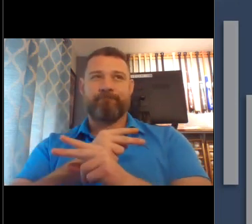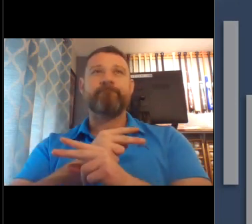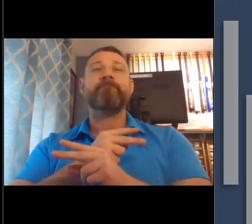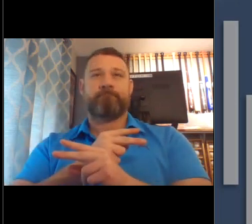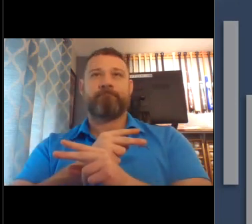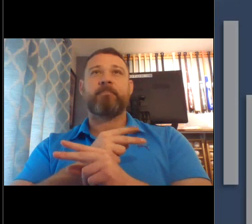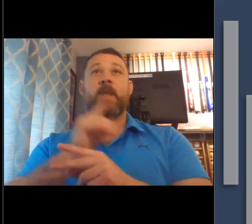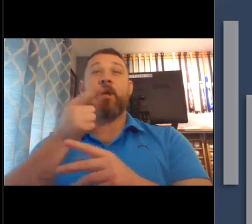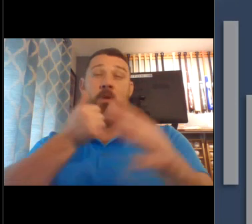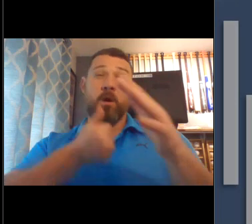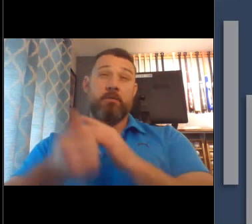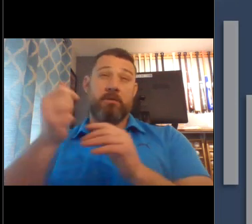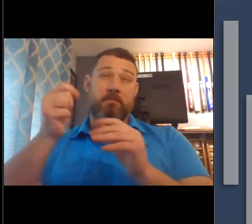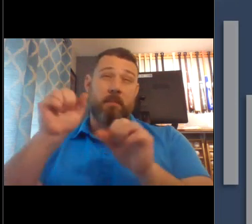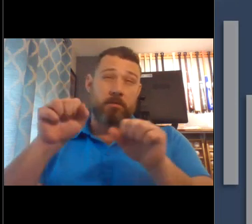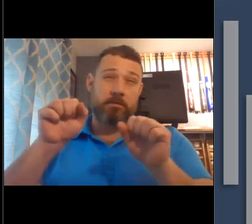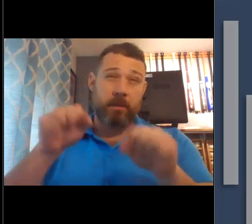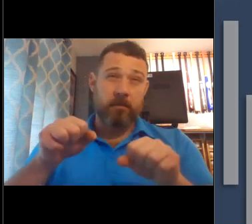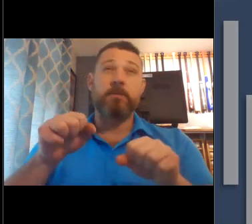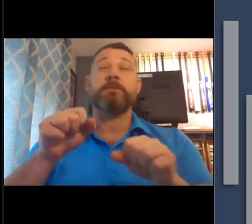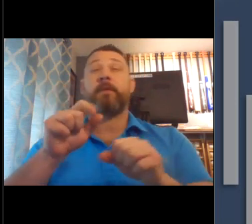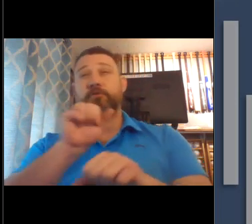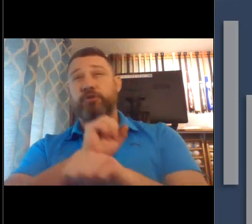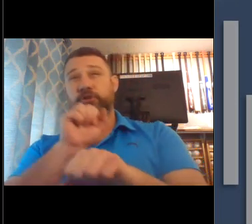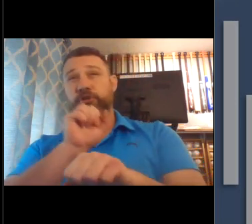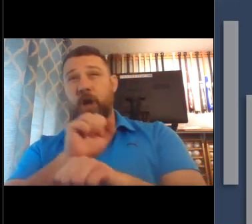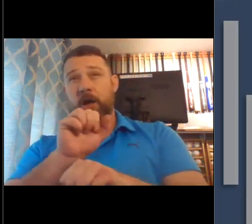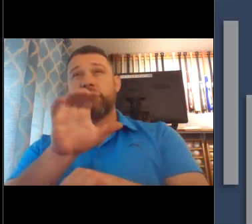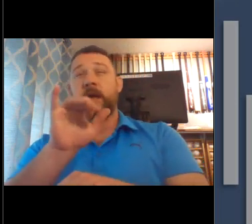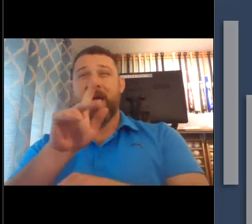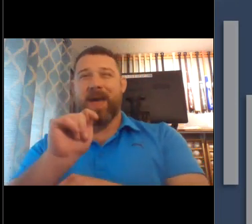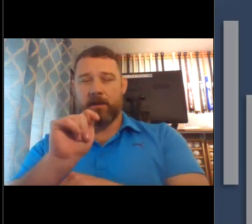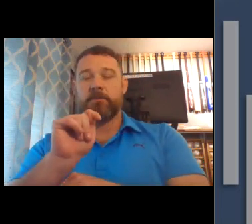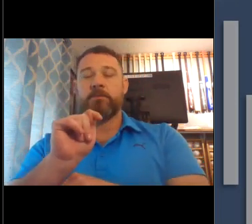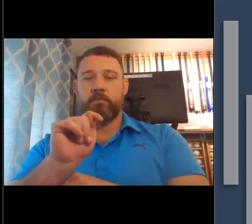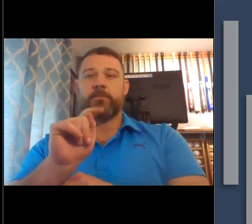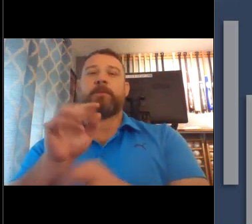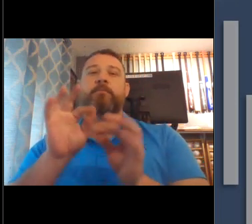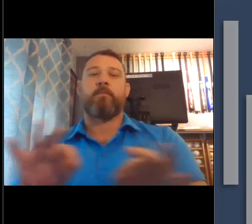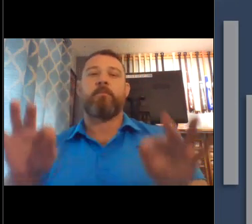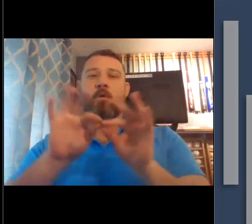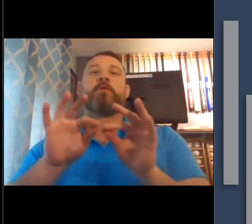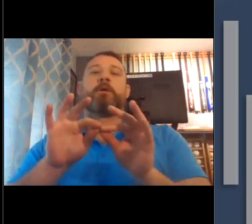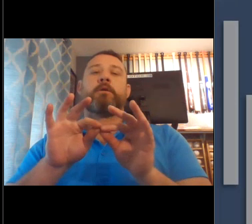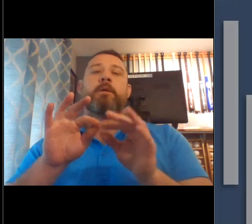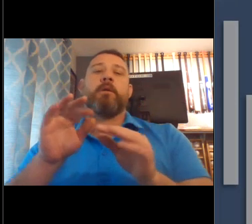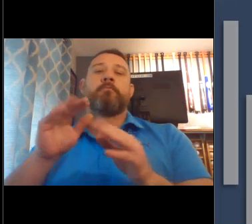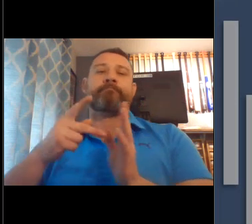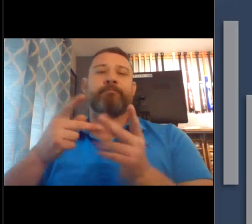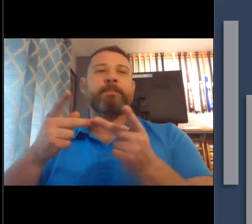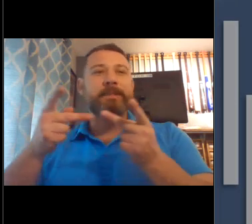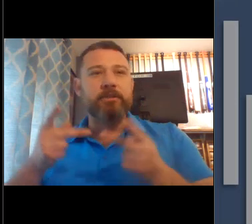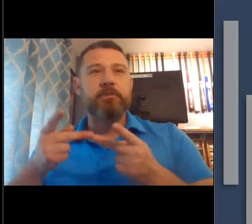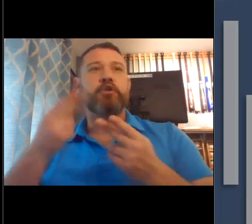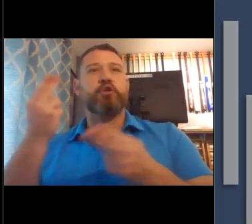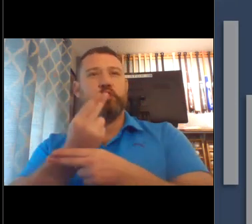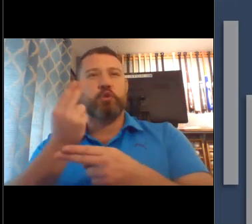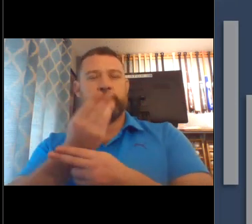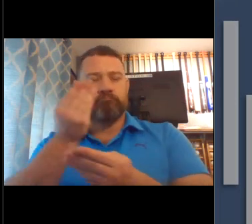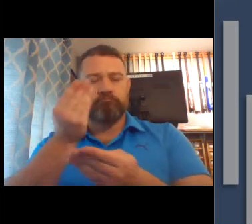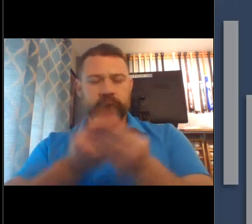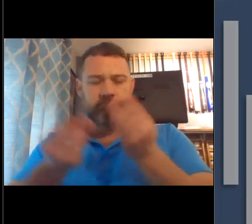under the Infrastructure Investment and Jobs Act, the Commission is in a critical position as a funding partner to use our funding programs to help leverage